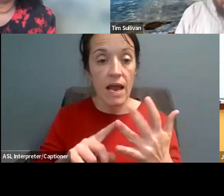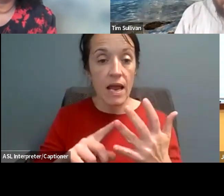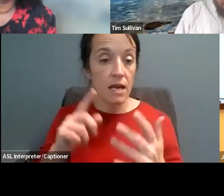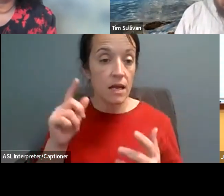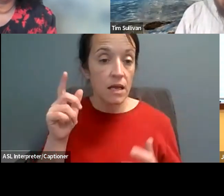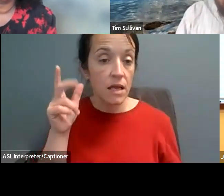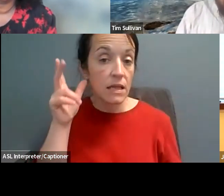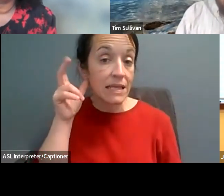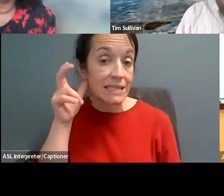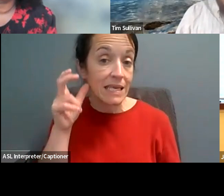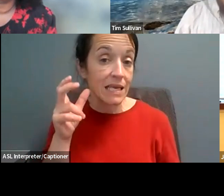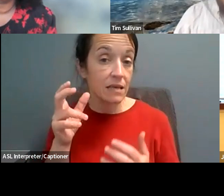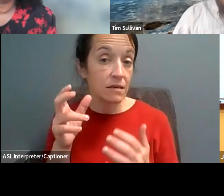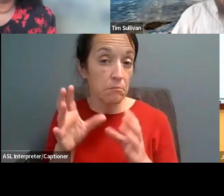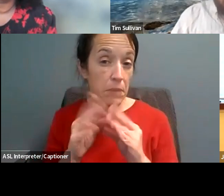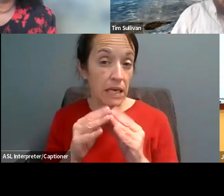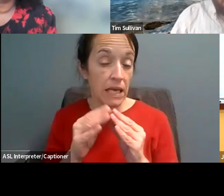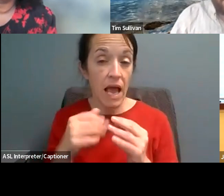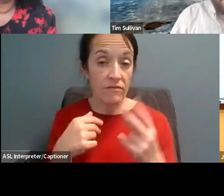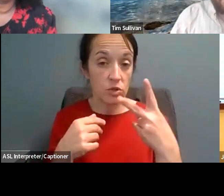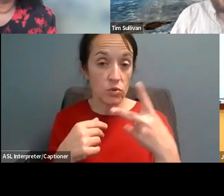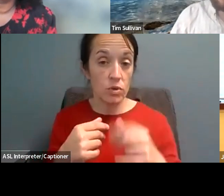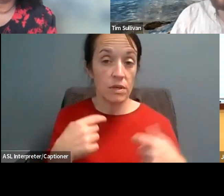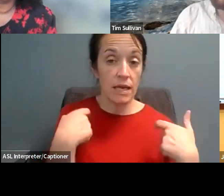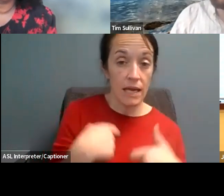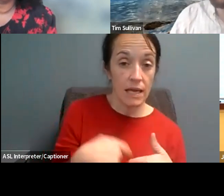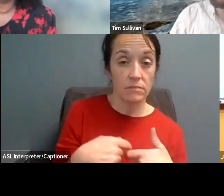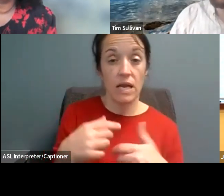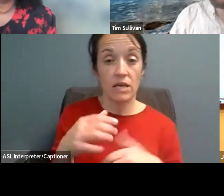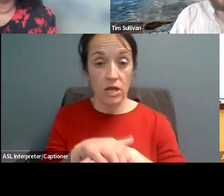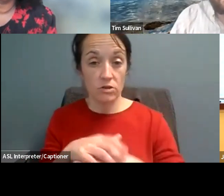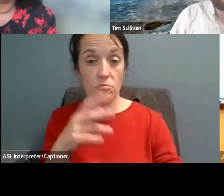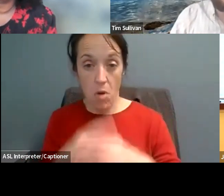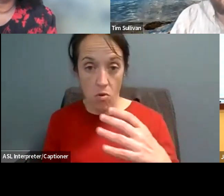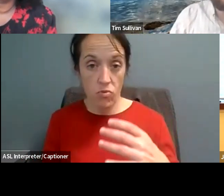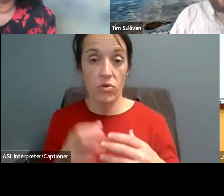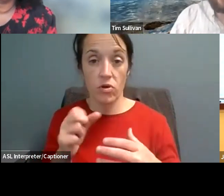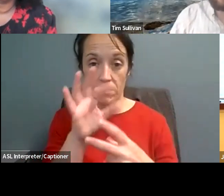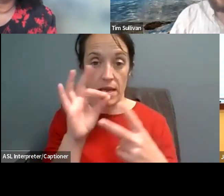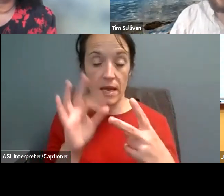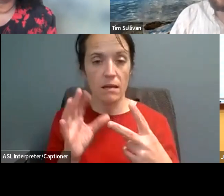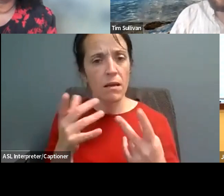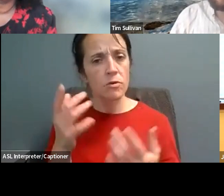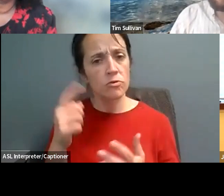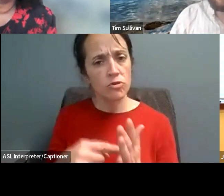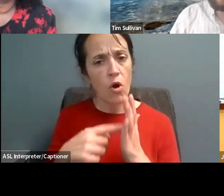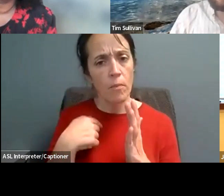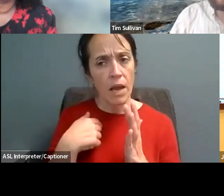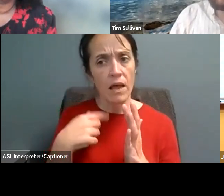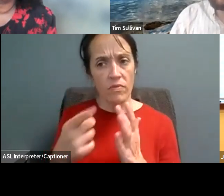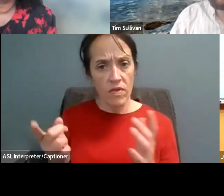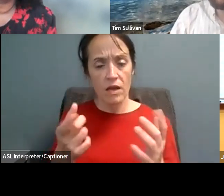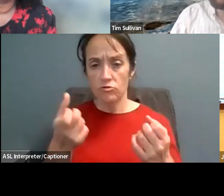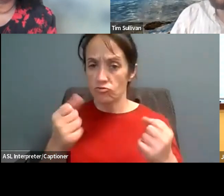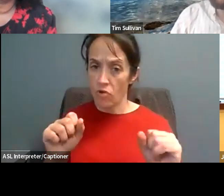2 languages. So in both Spanish and English, which I saw as an intentional effort to